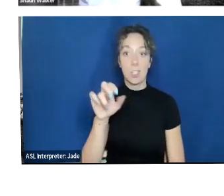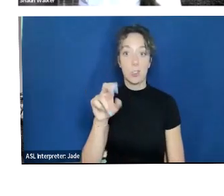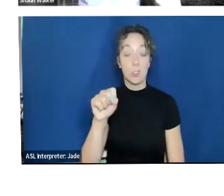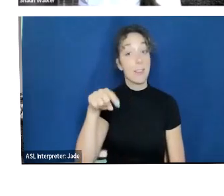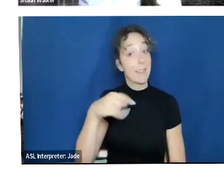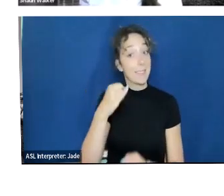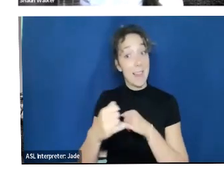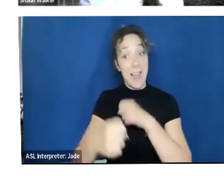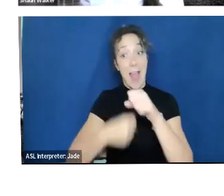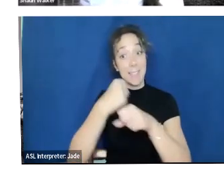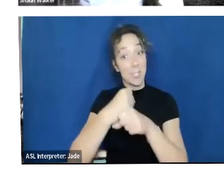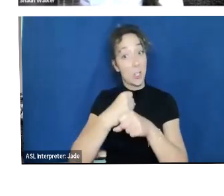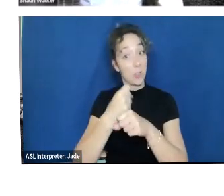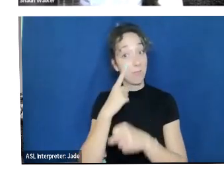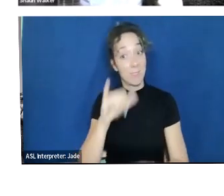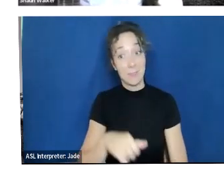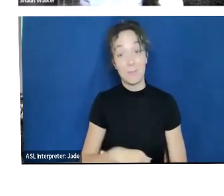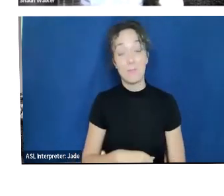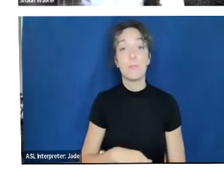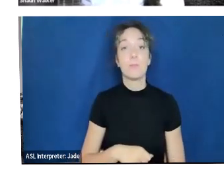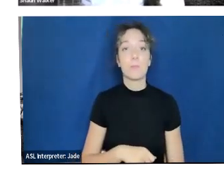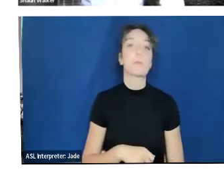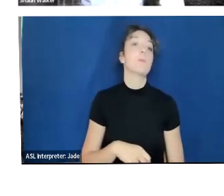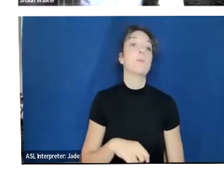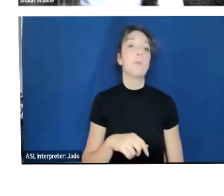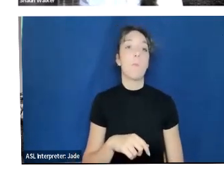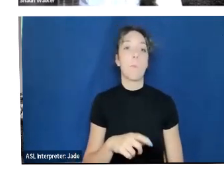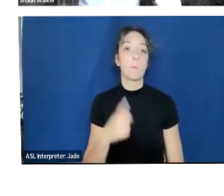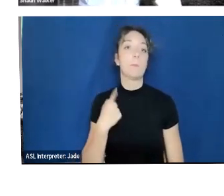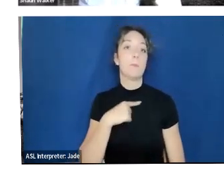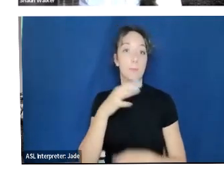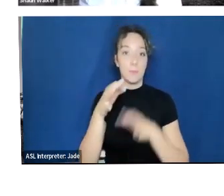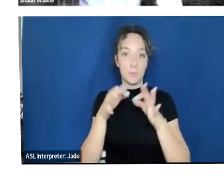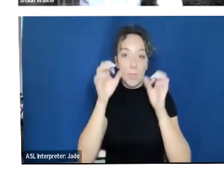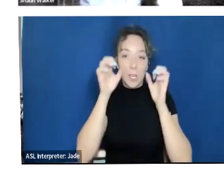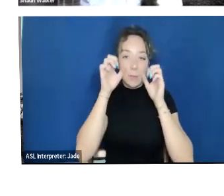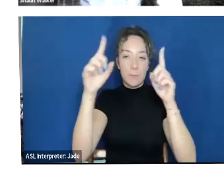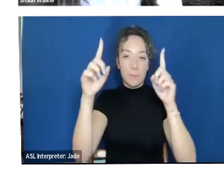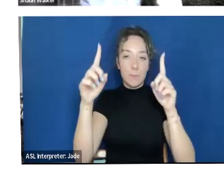age validations. As described in Educational Code